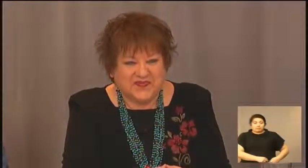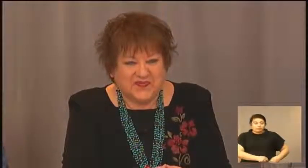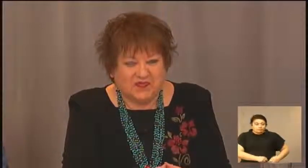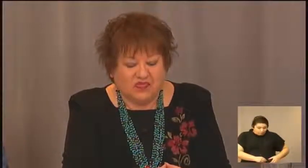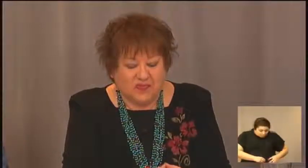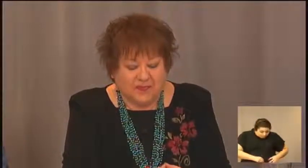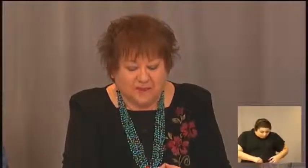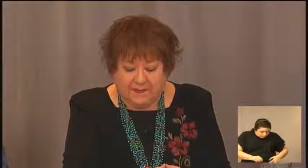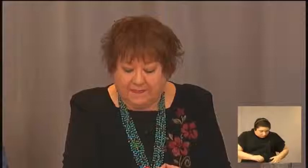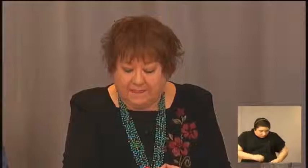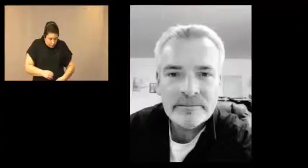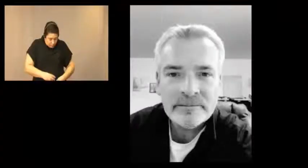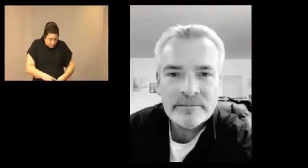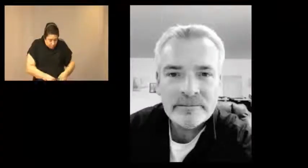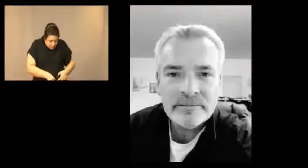Thank you very much.